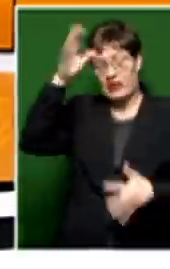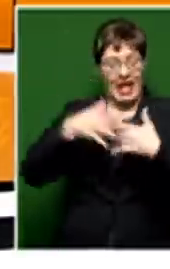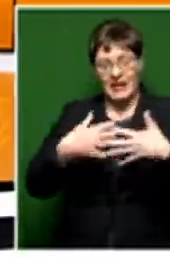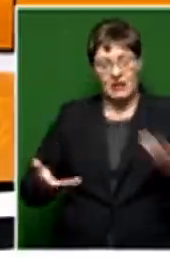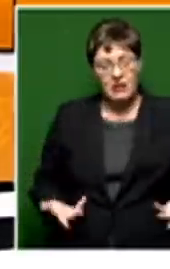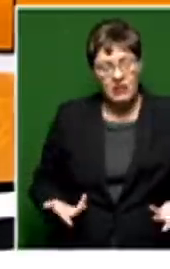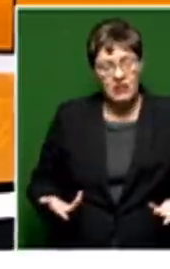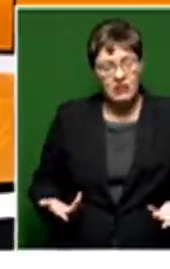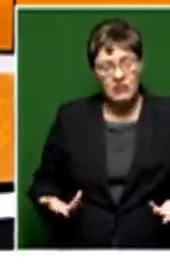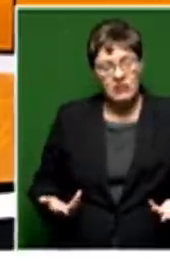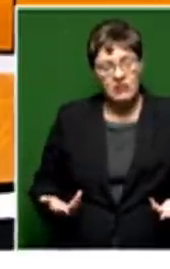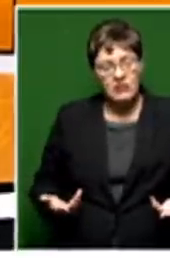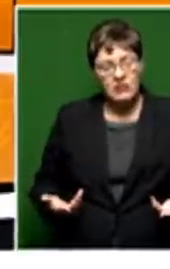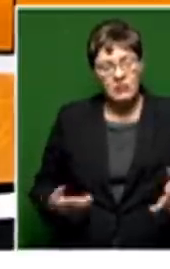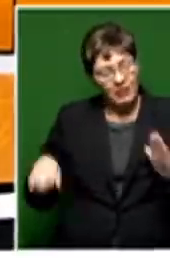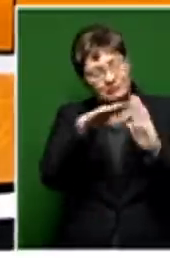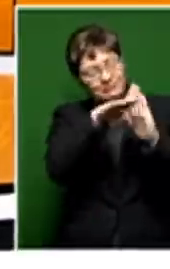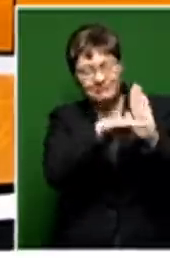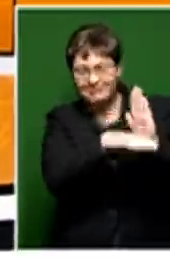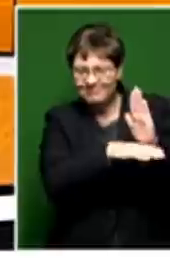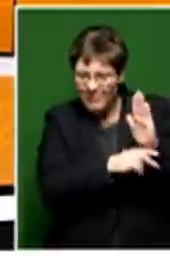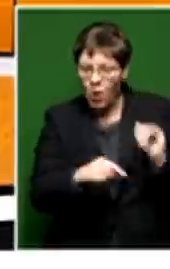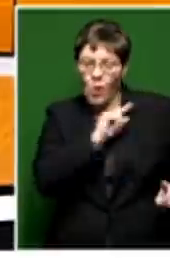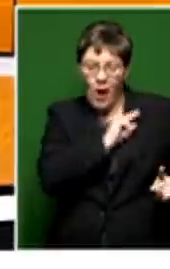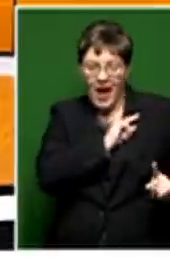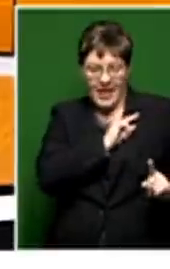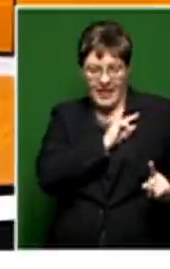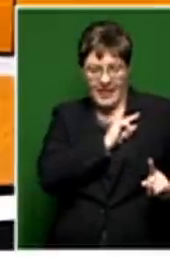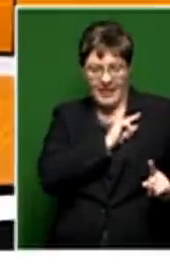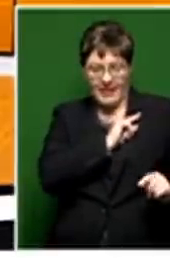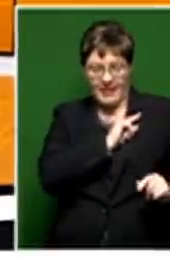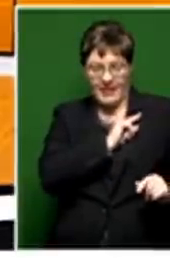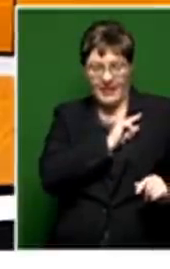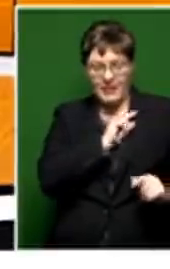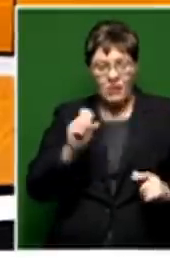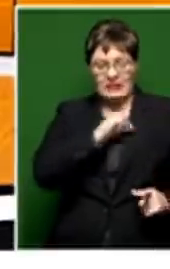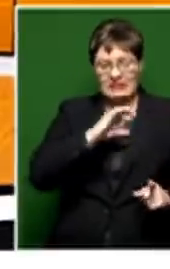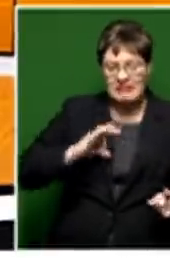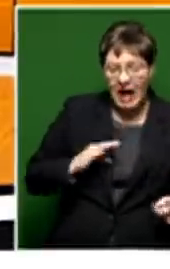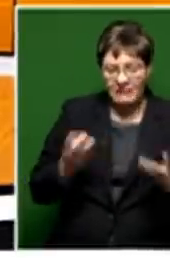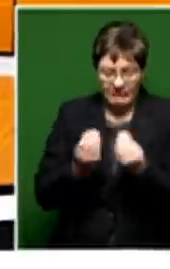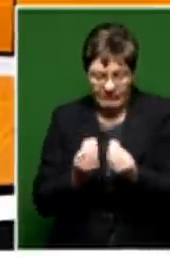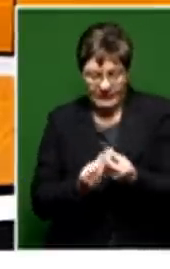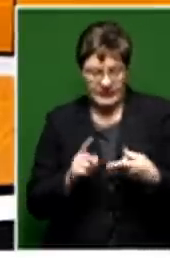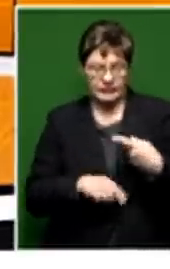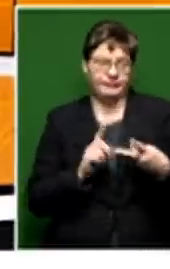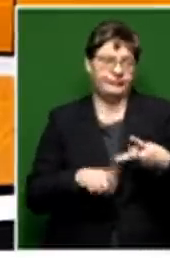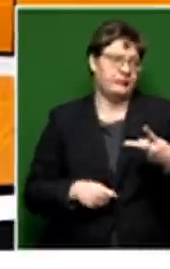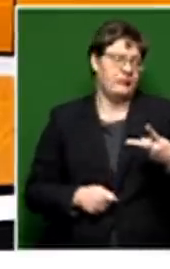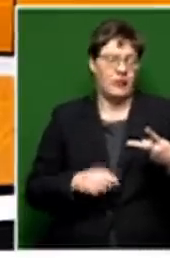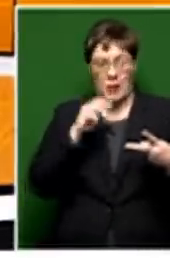handle. And we go through a list of reasons why. They are understaffed,